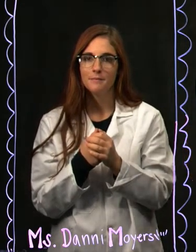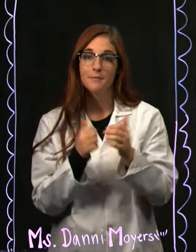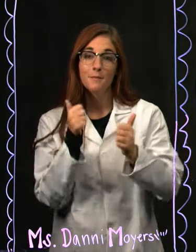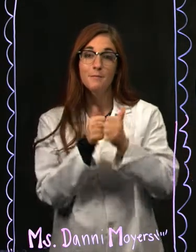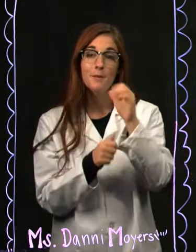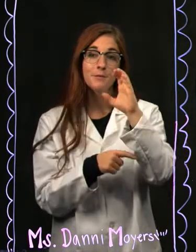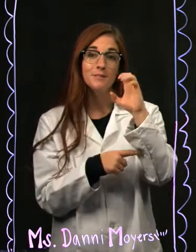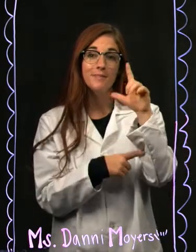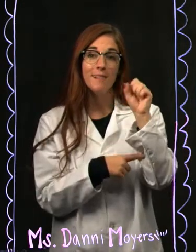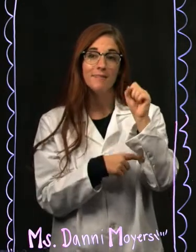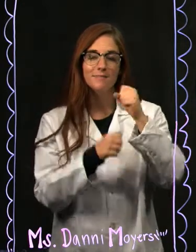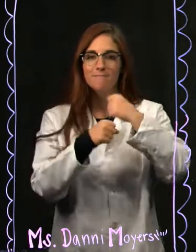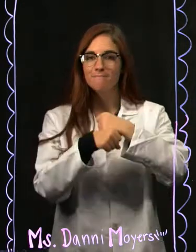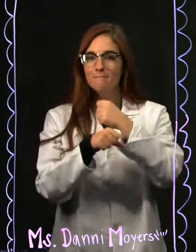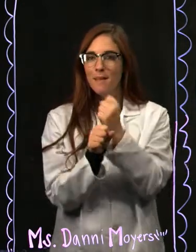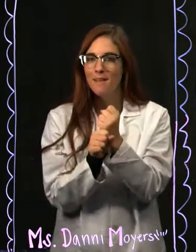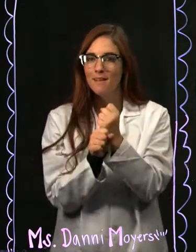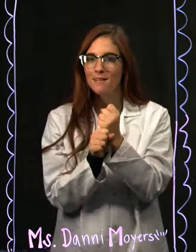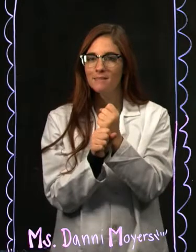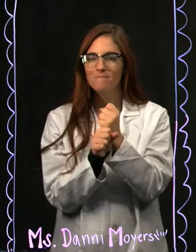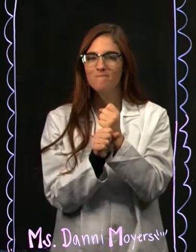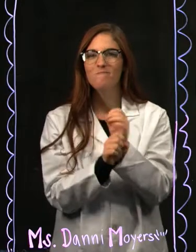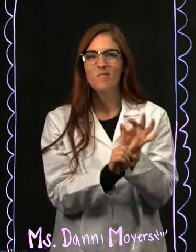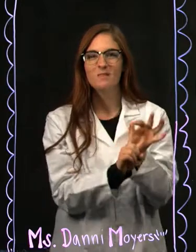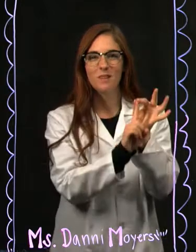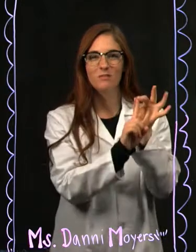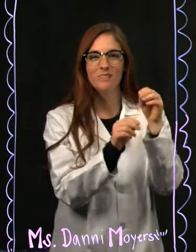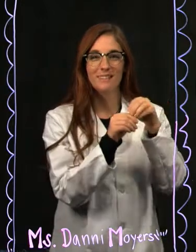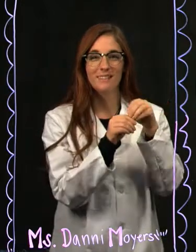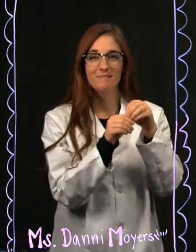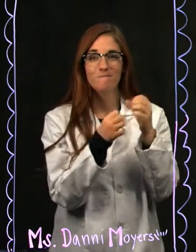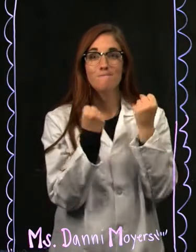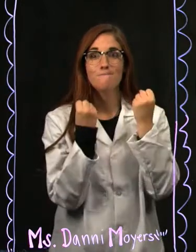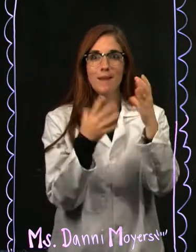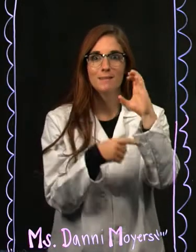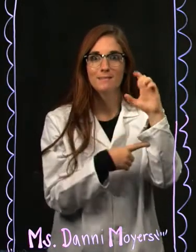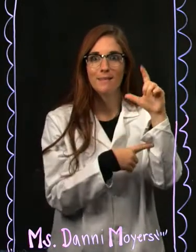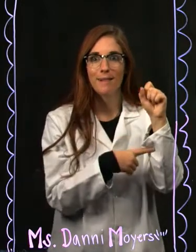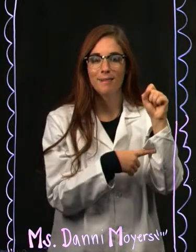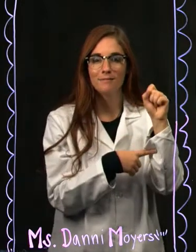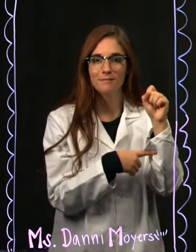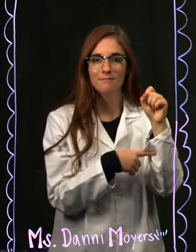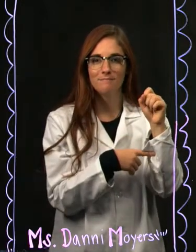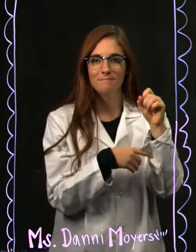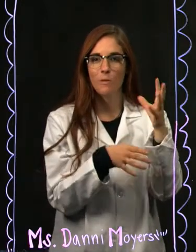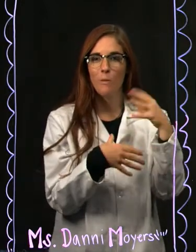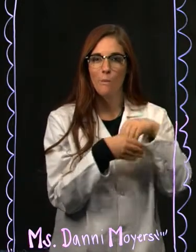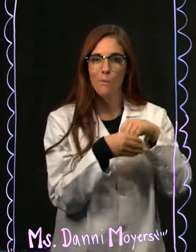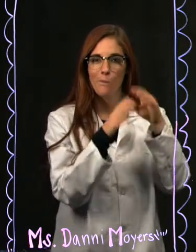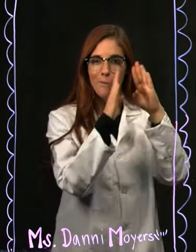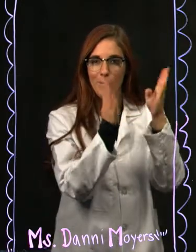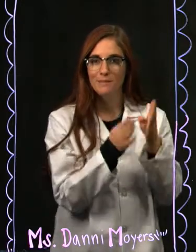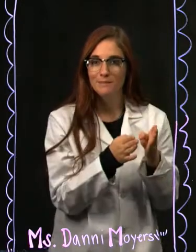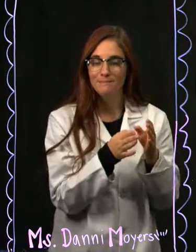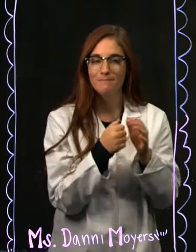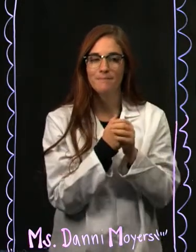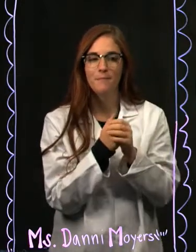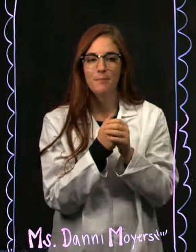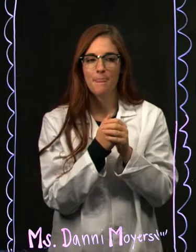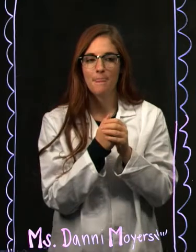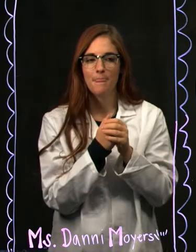most cells are made, especially in multicellular organisms. Each cell is produced and